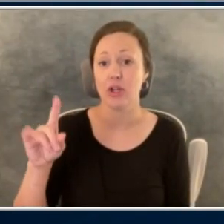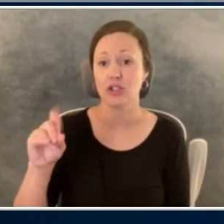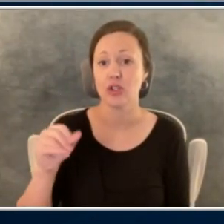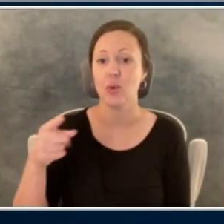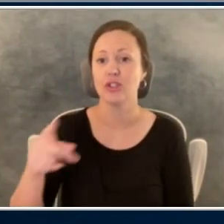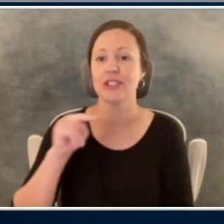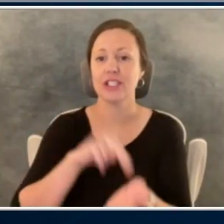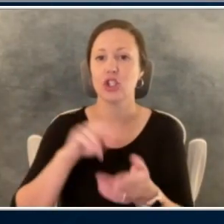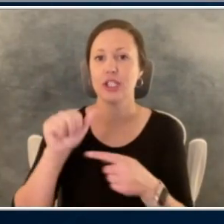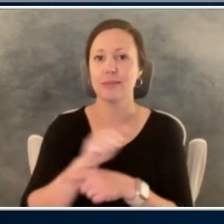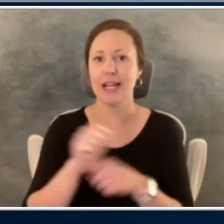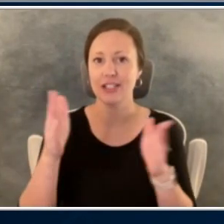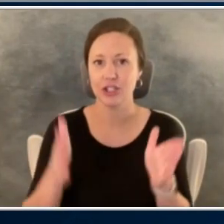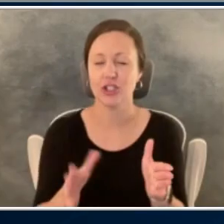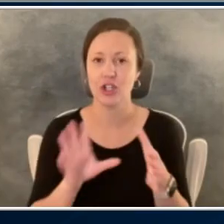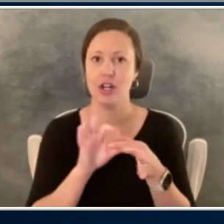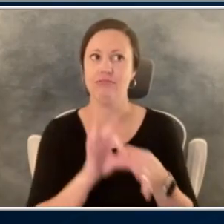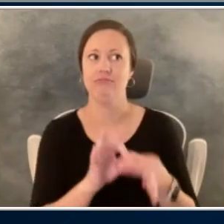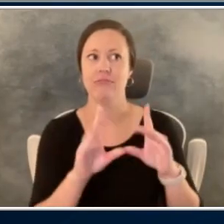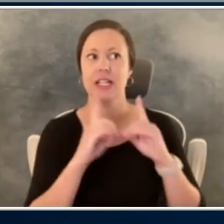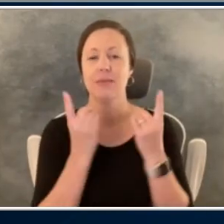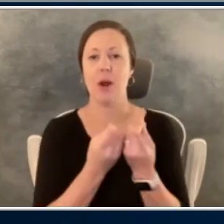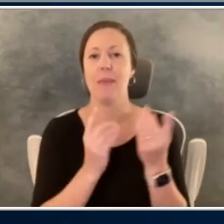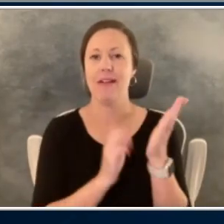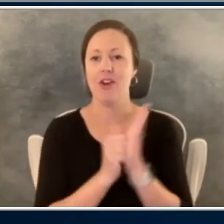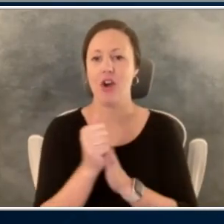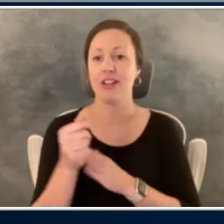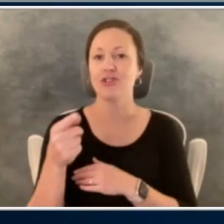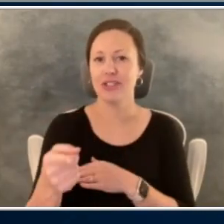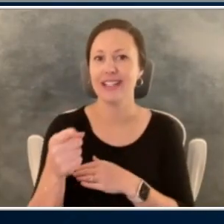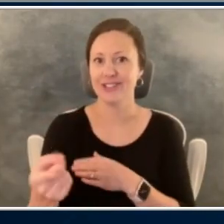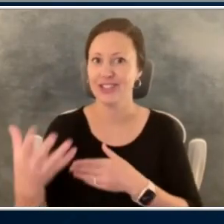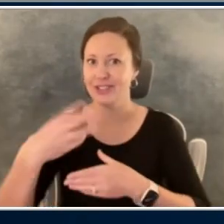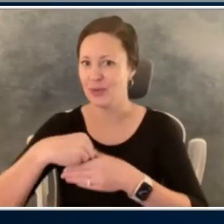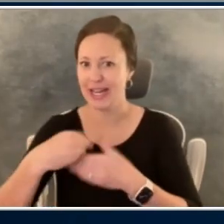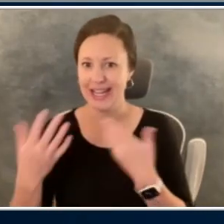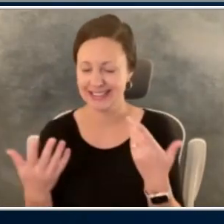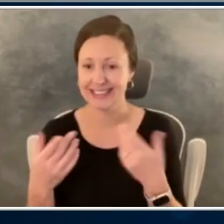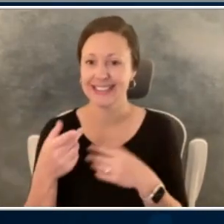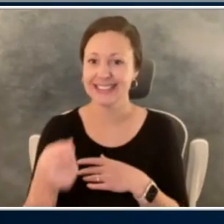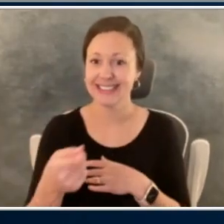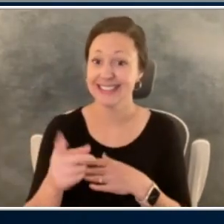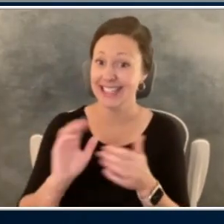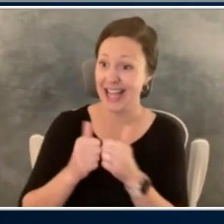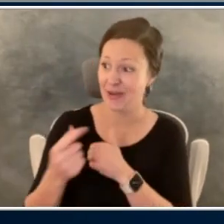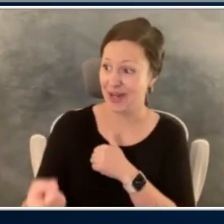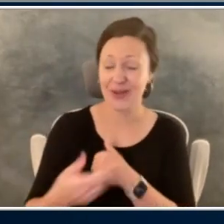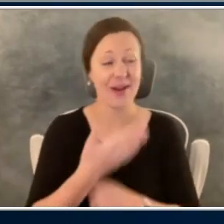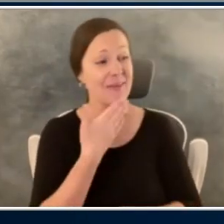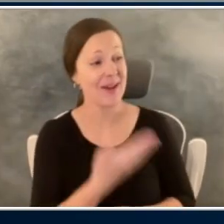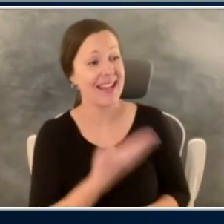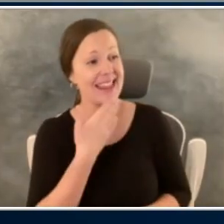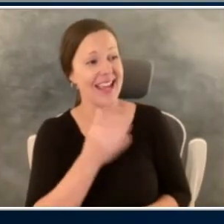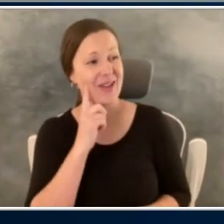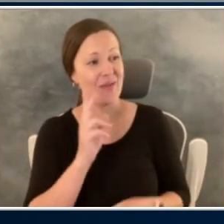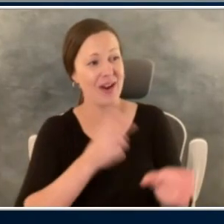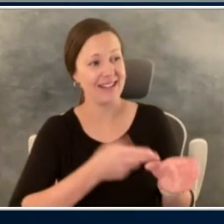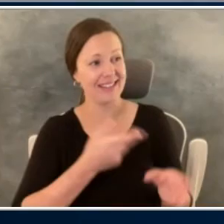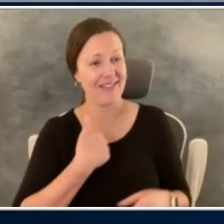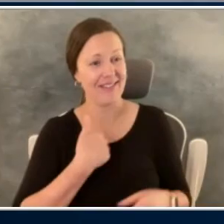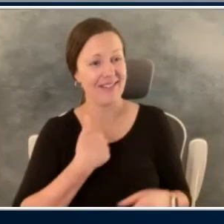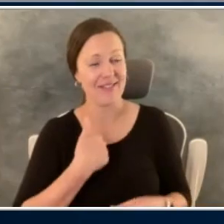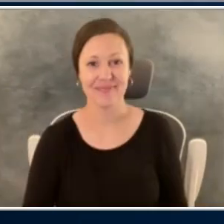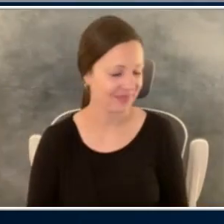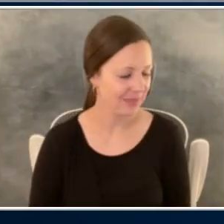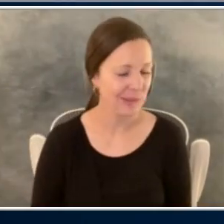of Radiation Oncology, joining us from Studio B. Katie, how are you? Good. Thanks for having me. Good to have you. Together, we're all going to